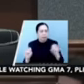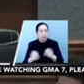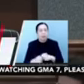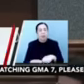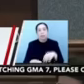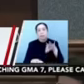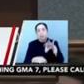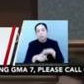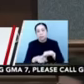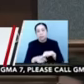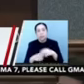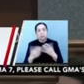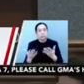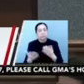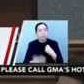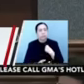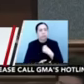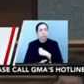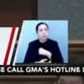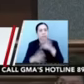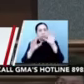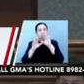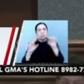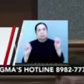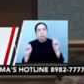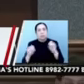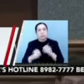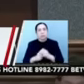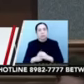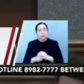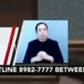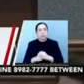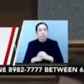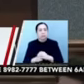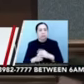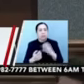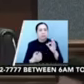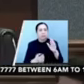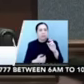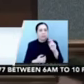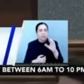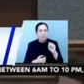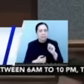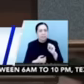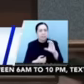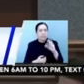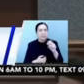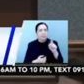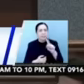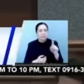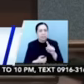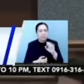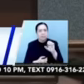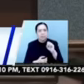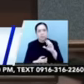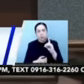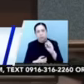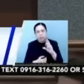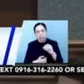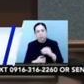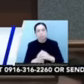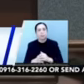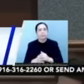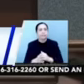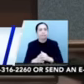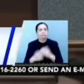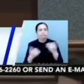of Senate President Francis Chis Escudero is